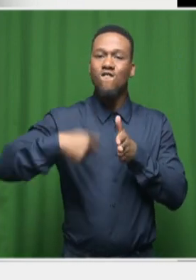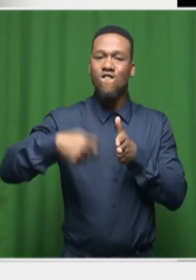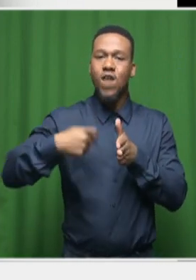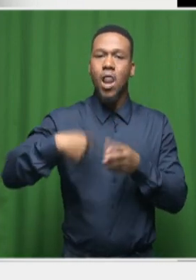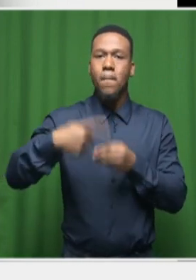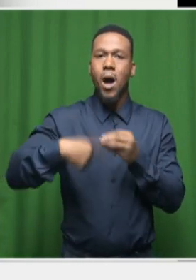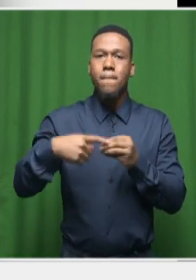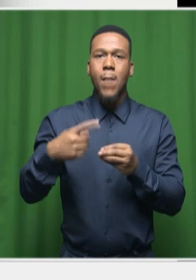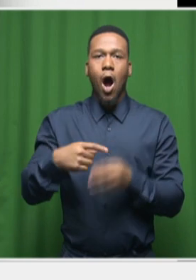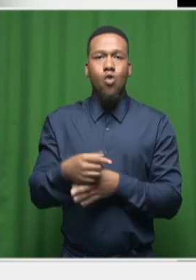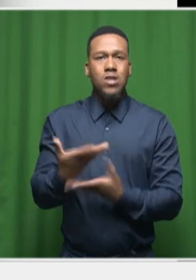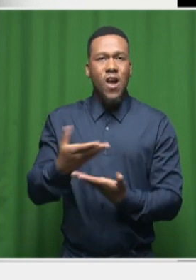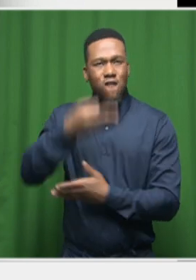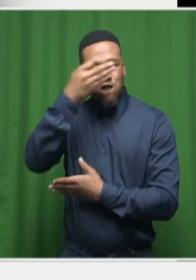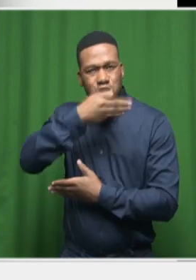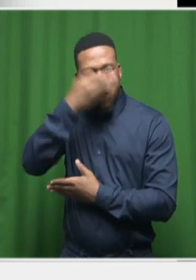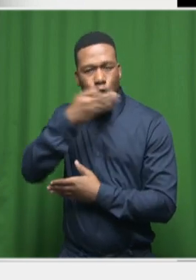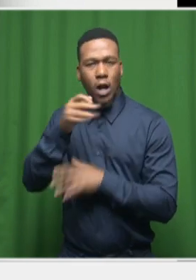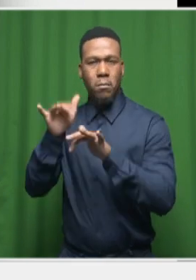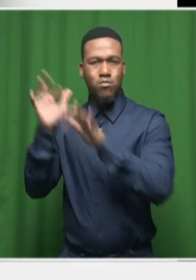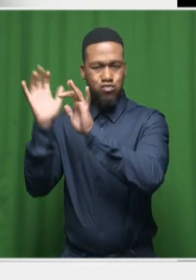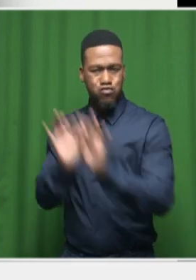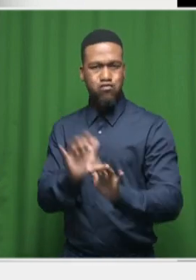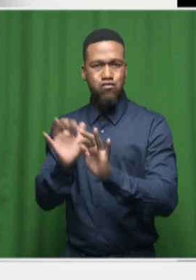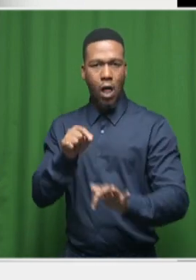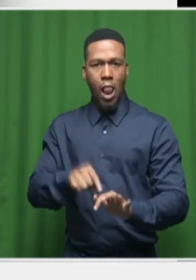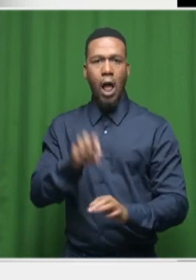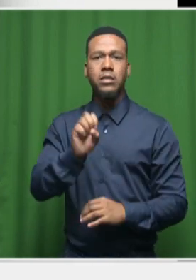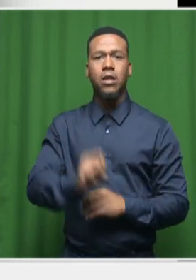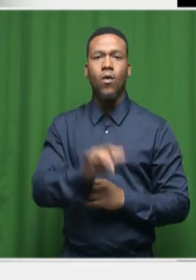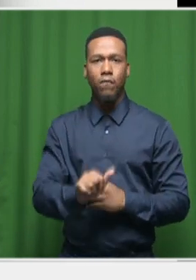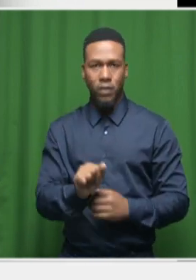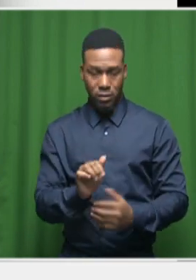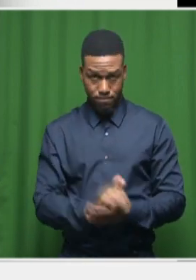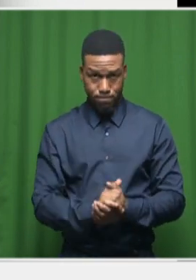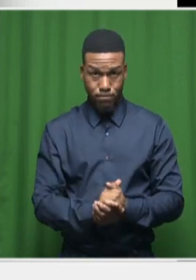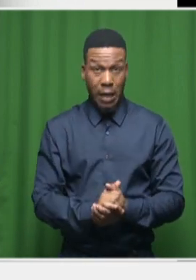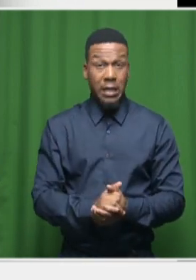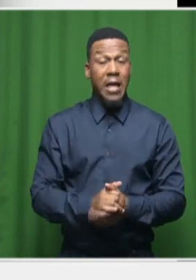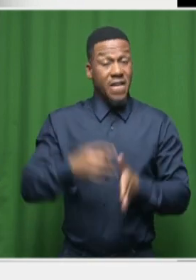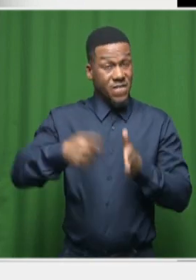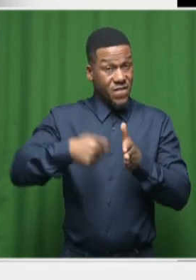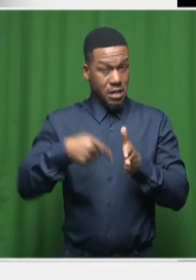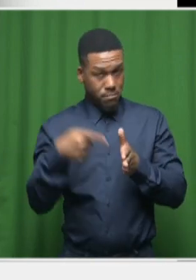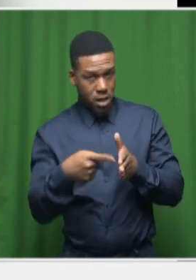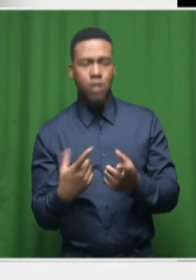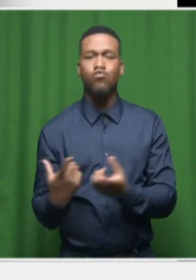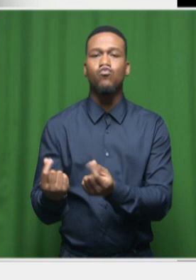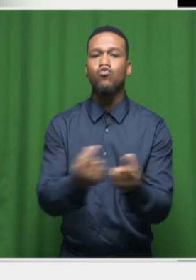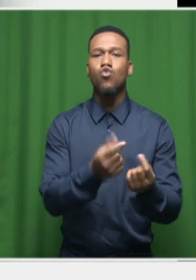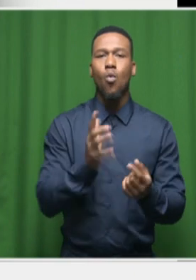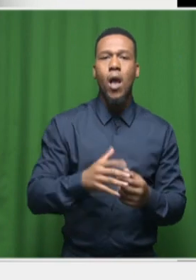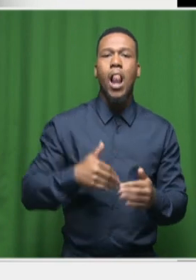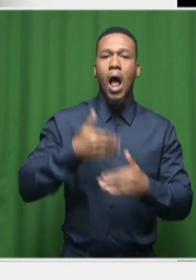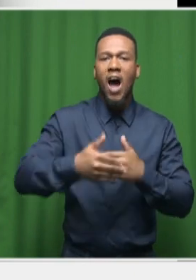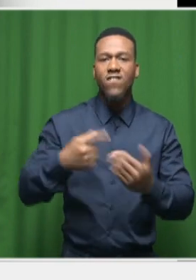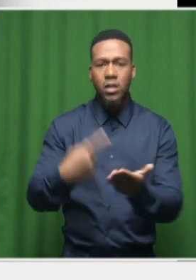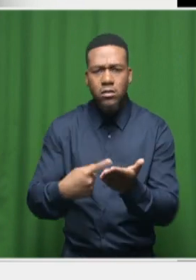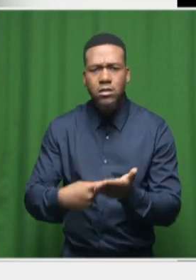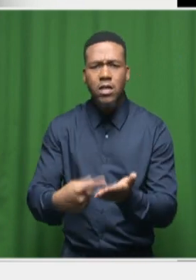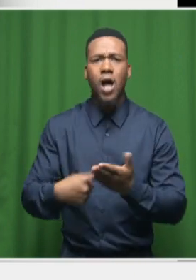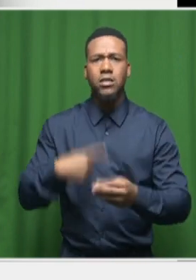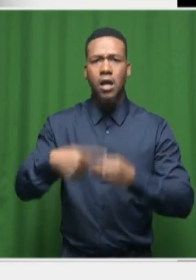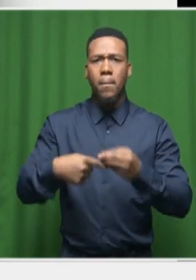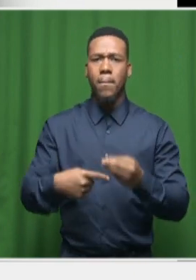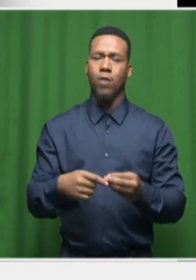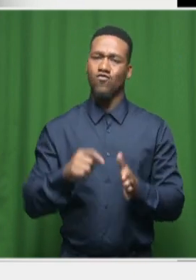migration in Africa made by young people. And we're going to be featuring some of these films and having conversations around them. And we've just got the most